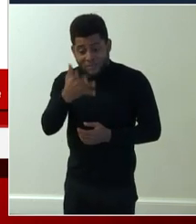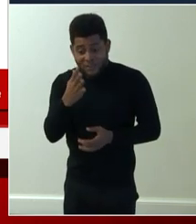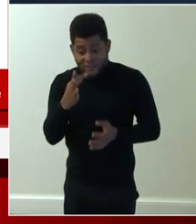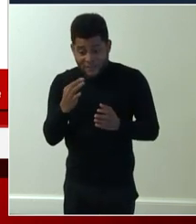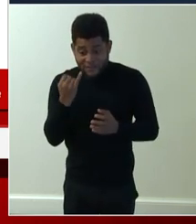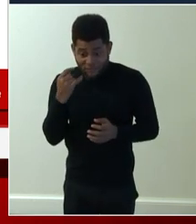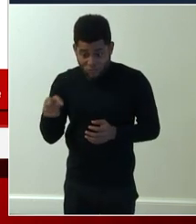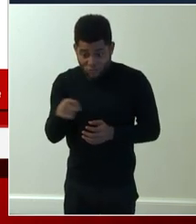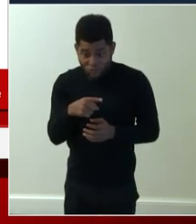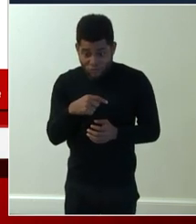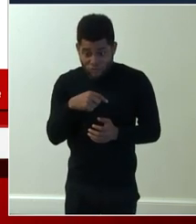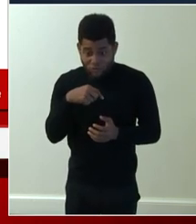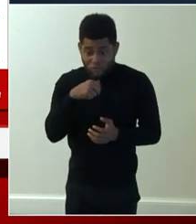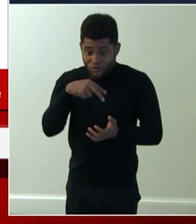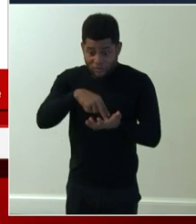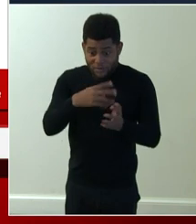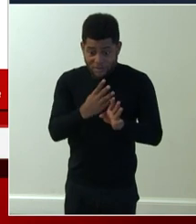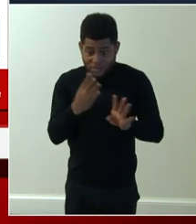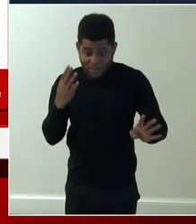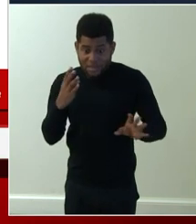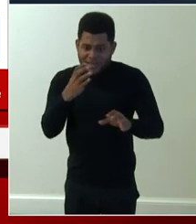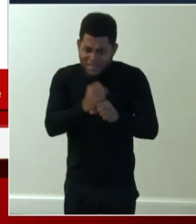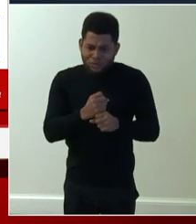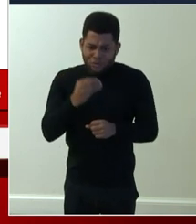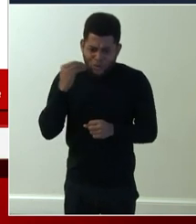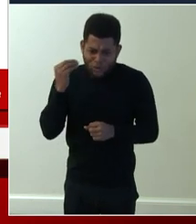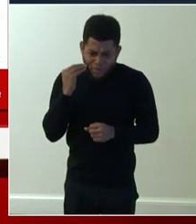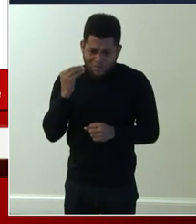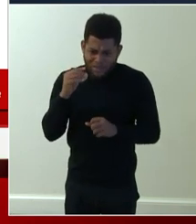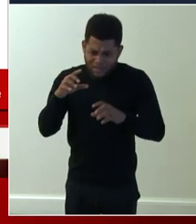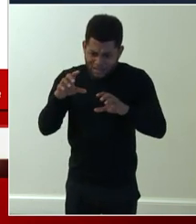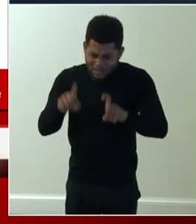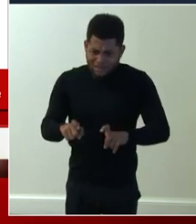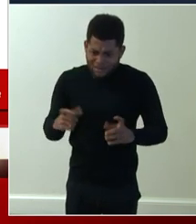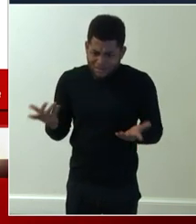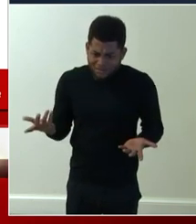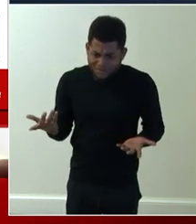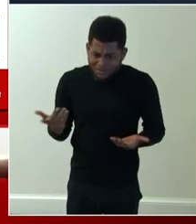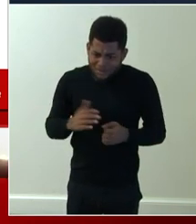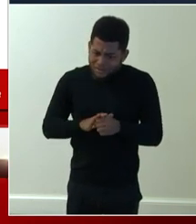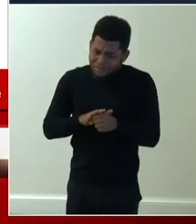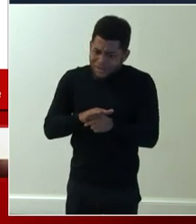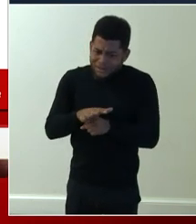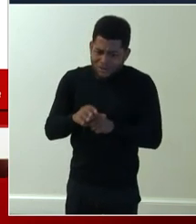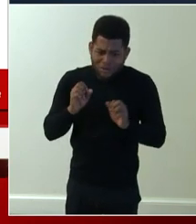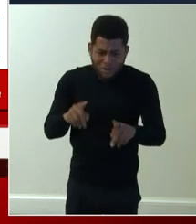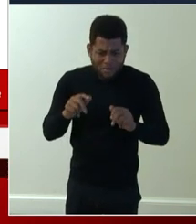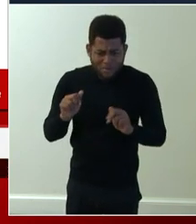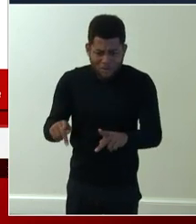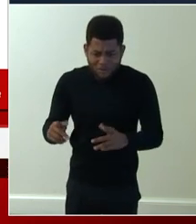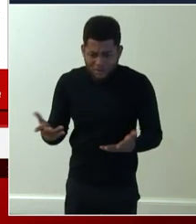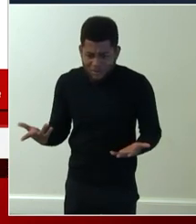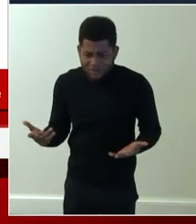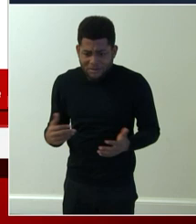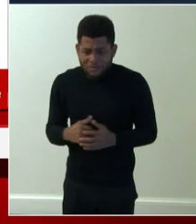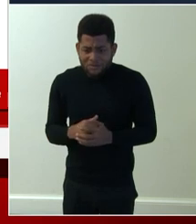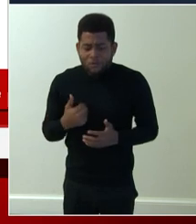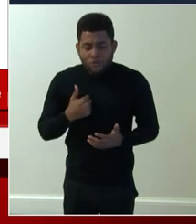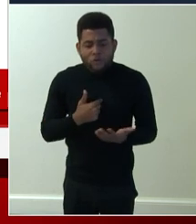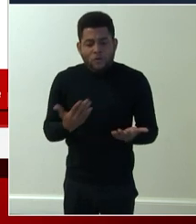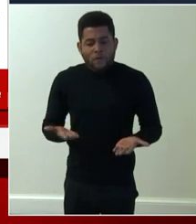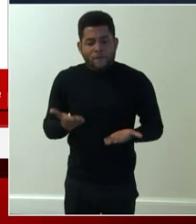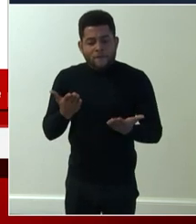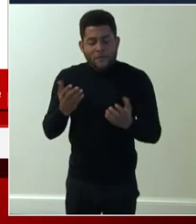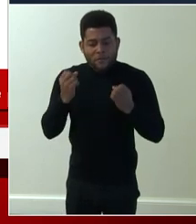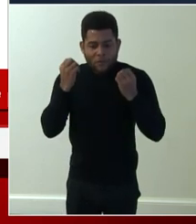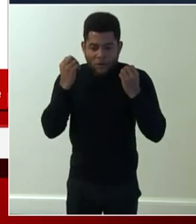they're patient and they understand that everybody wants to get tested right now. There's plenty of testing capacity, but we do offer a great option, and that is